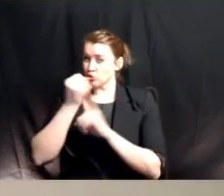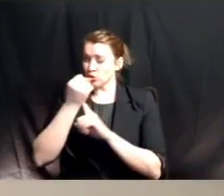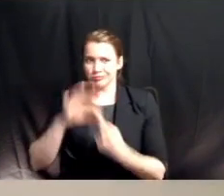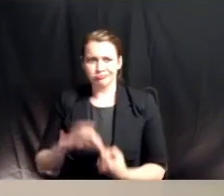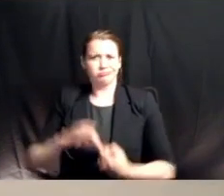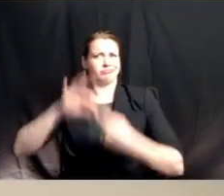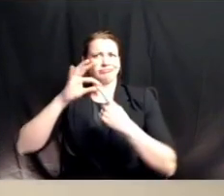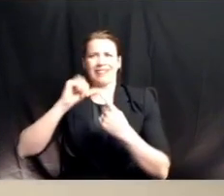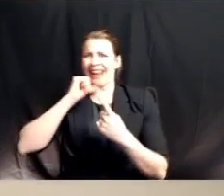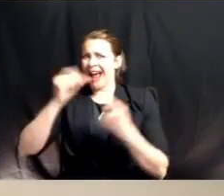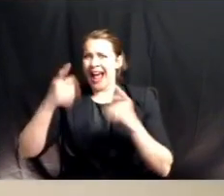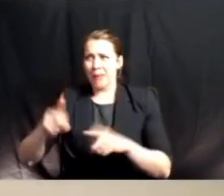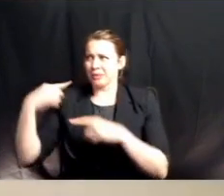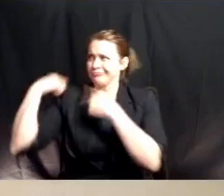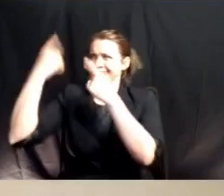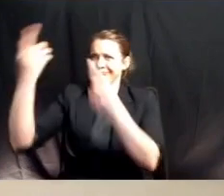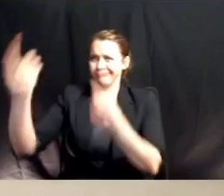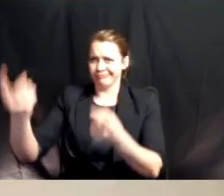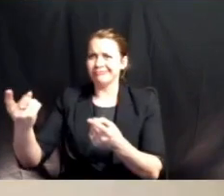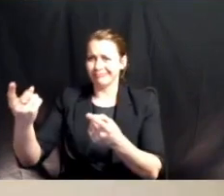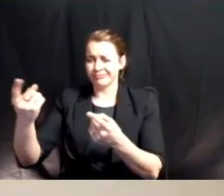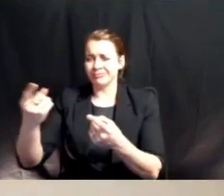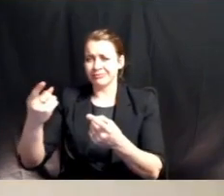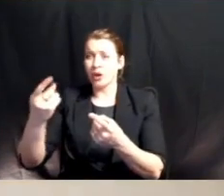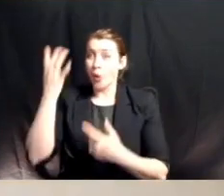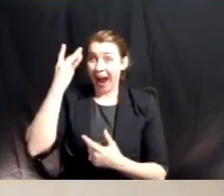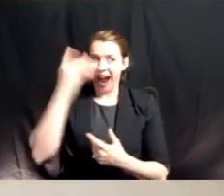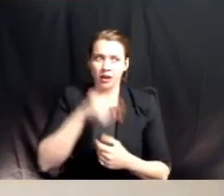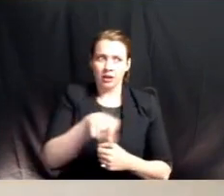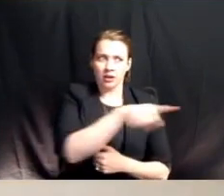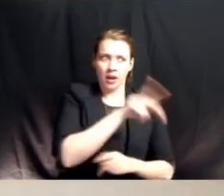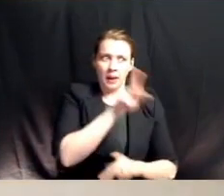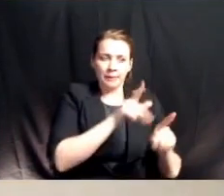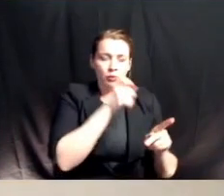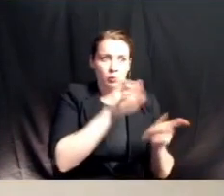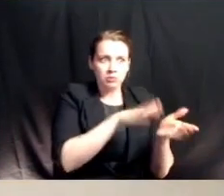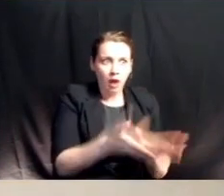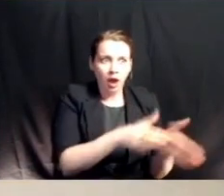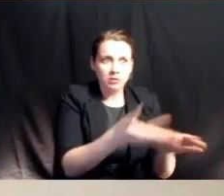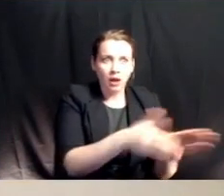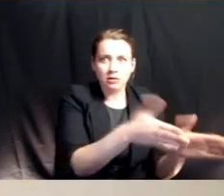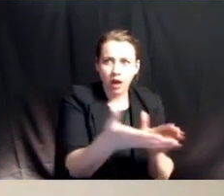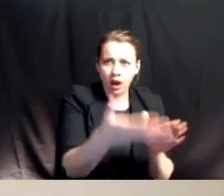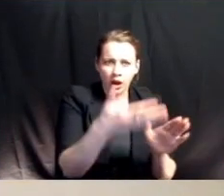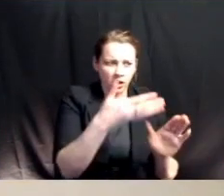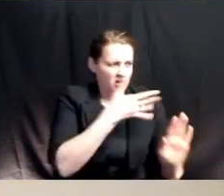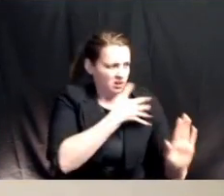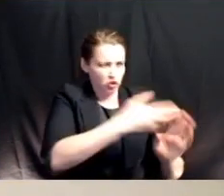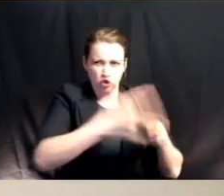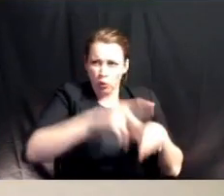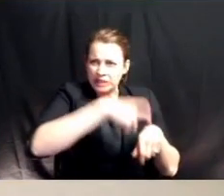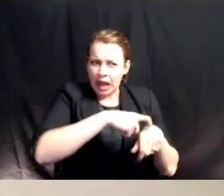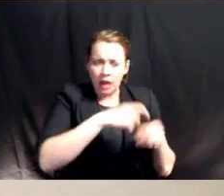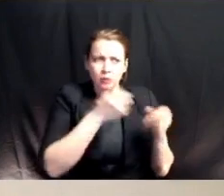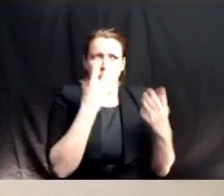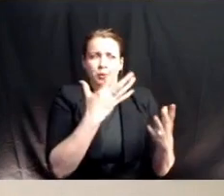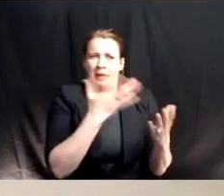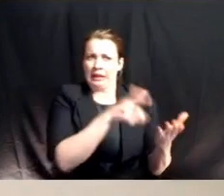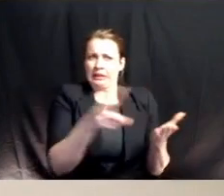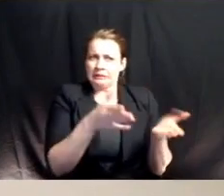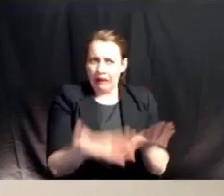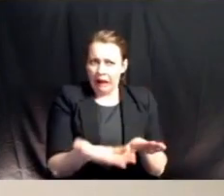just in terms of the amount of lives lost in this very short period of time, but for those who are living